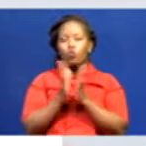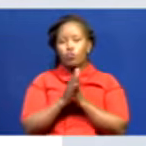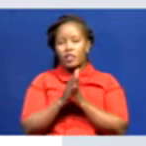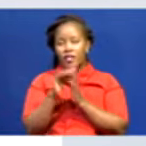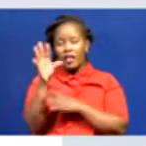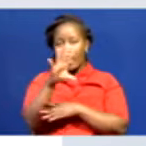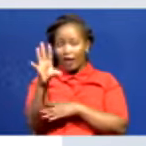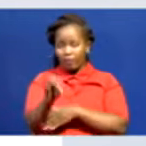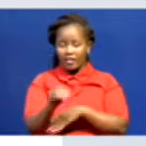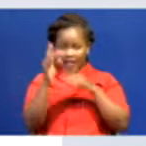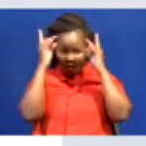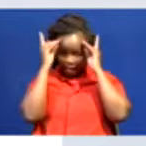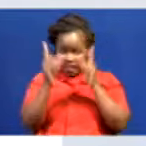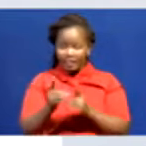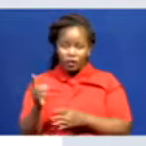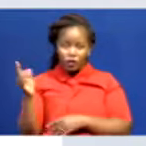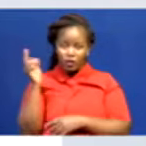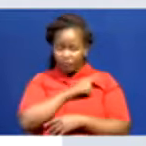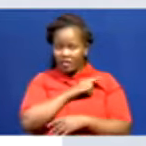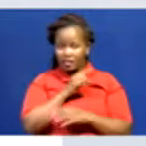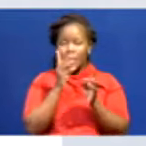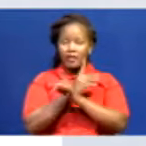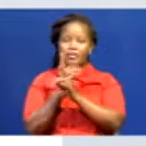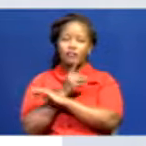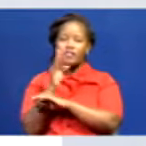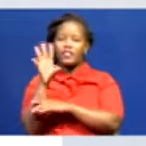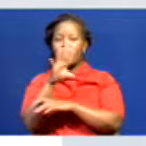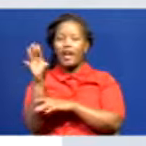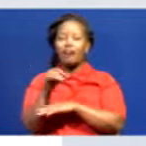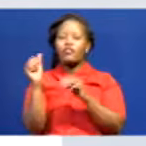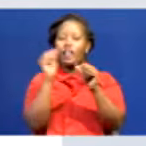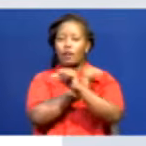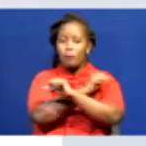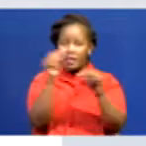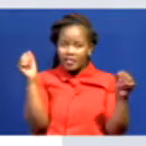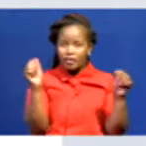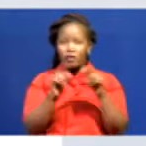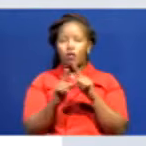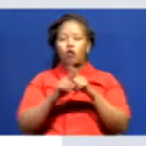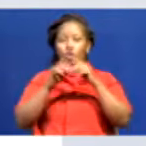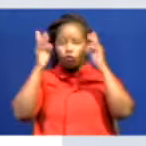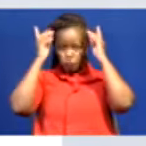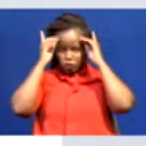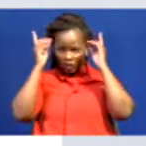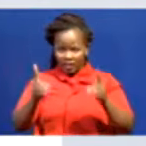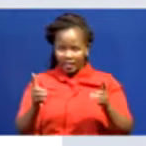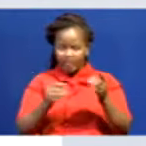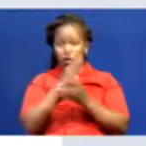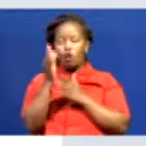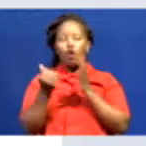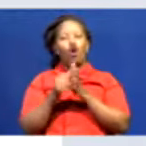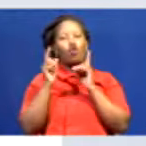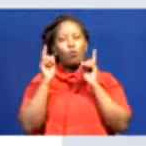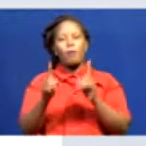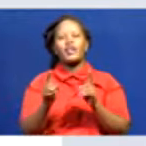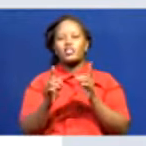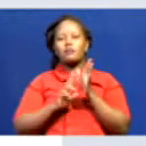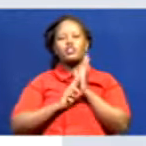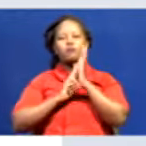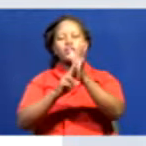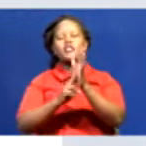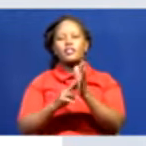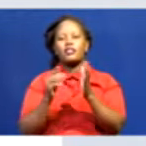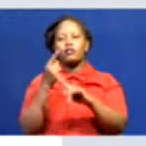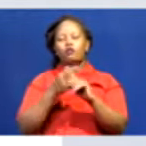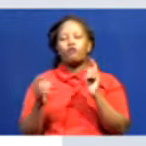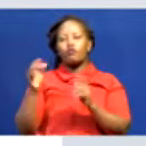made by the African Union heads of state. They decided that they will be represented by organs of the African Union to